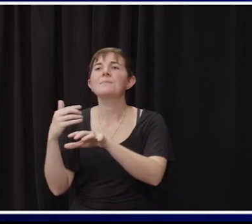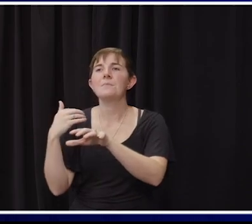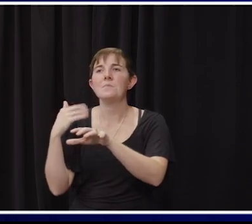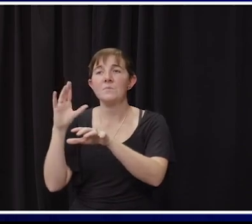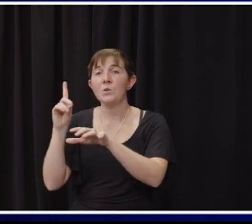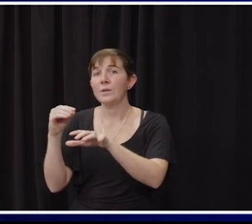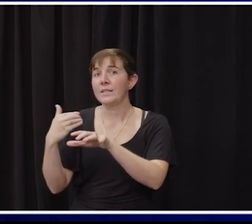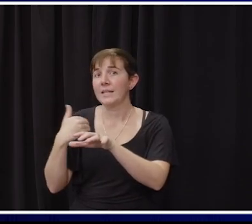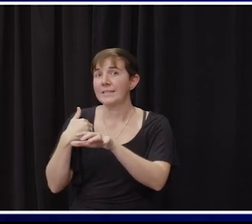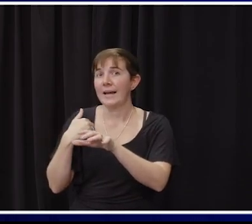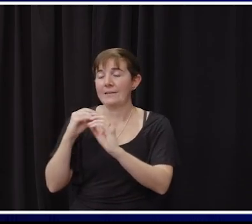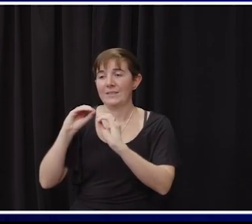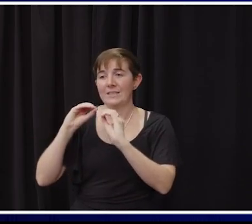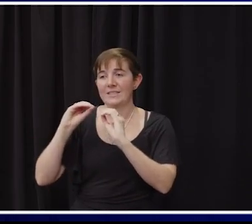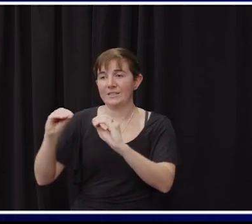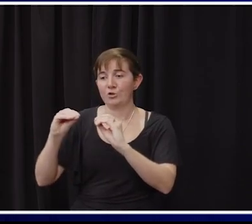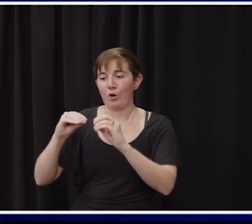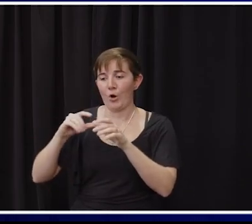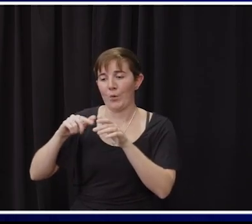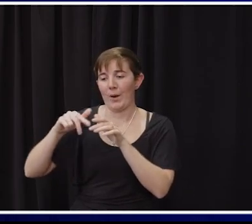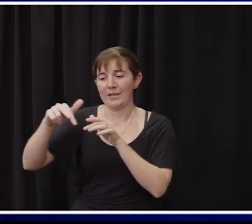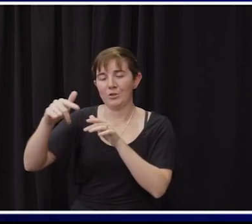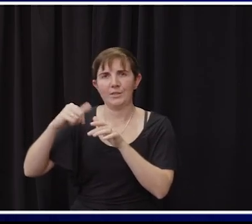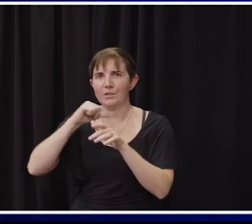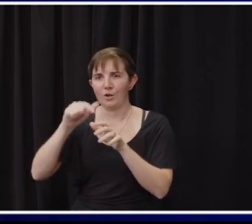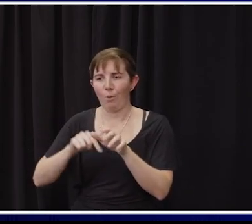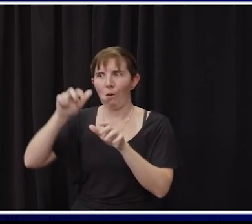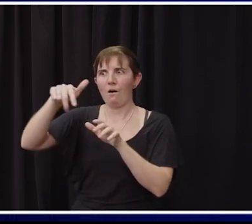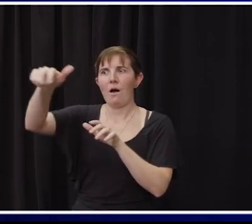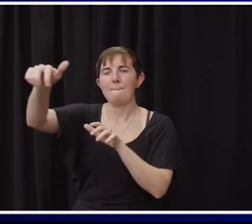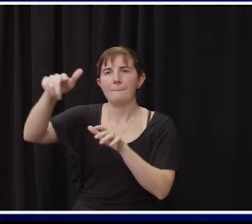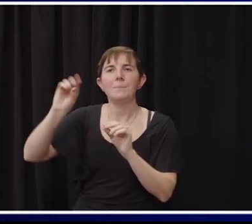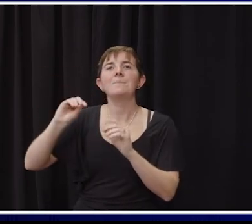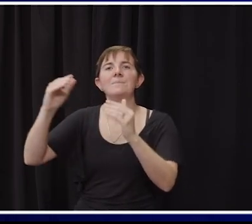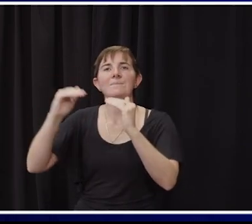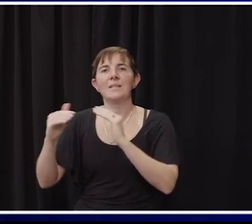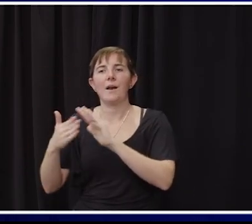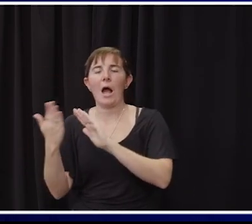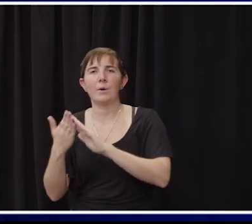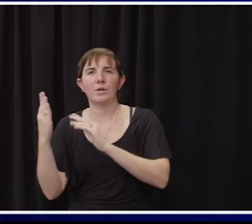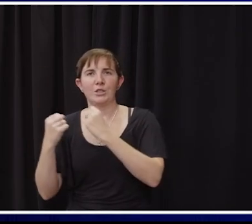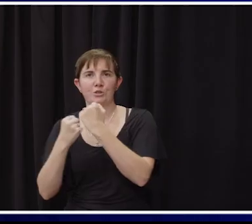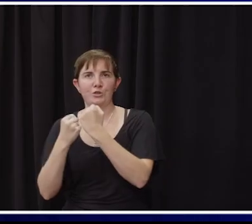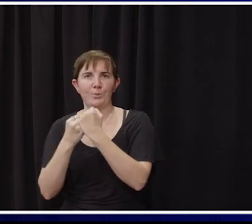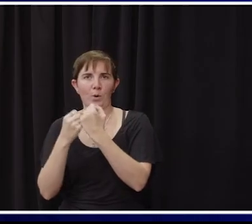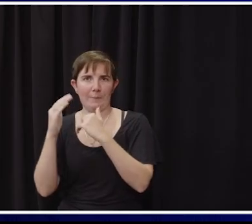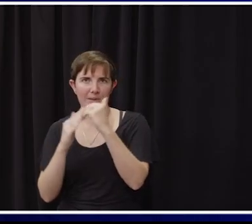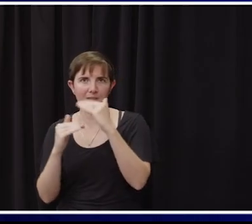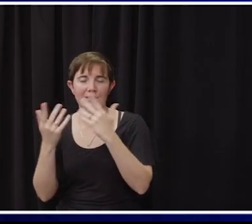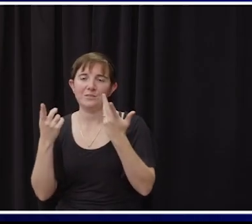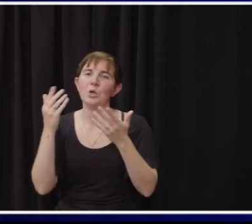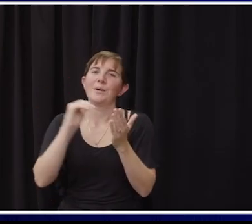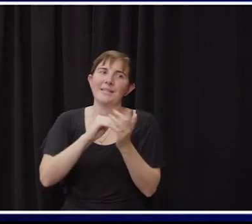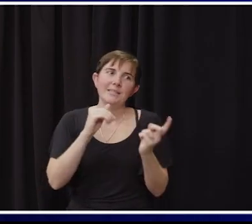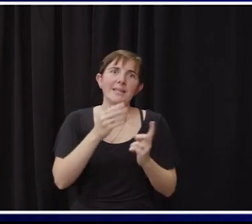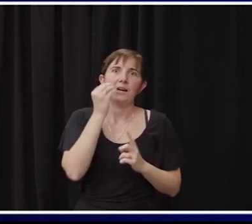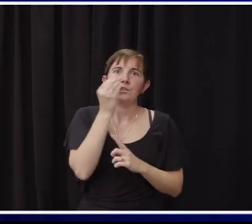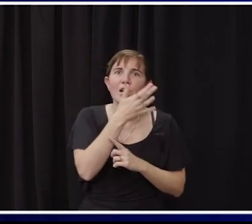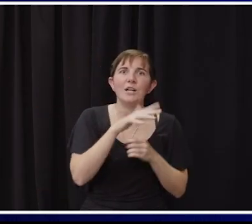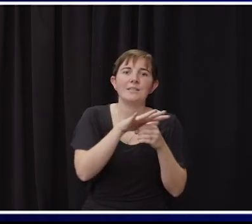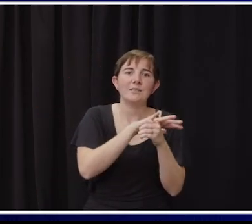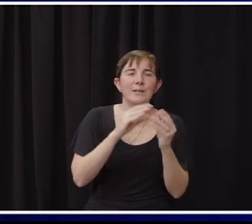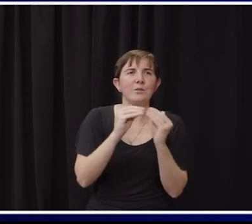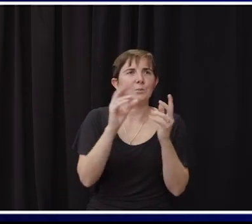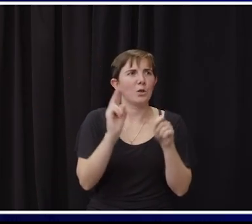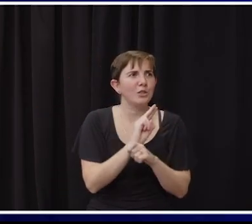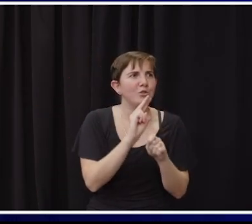which does have zero entry, and then an operations support building. So again, making that garden space more